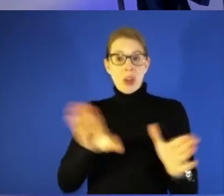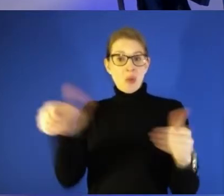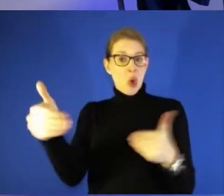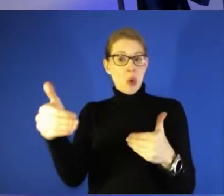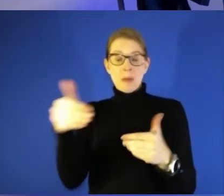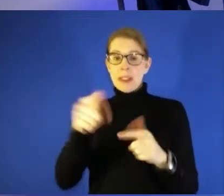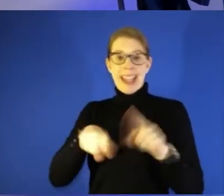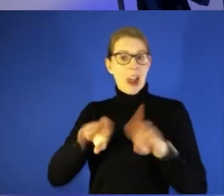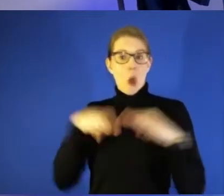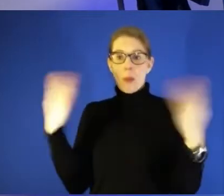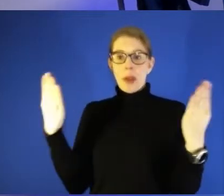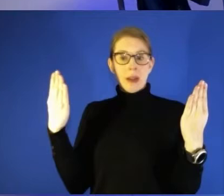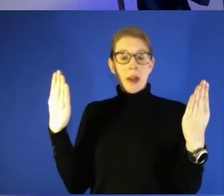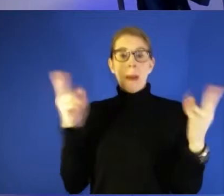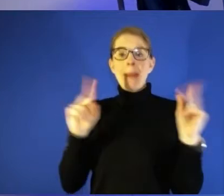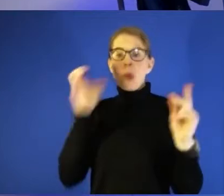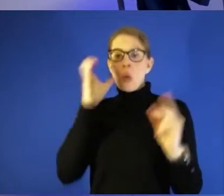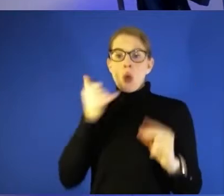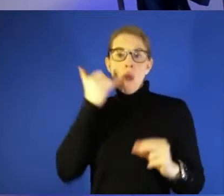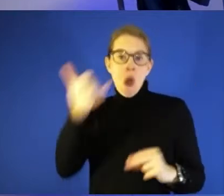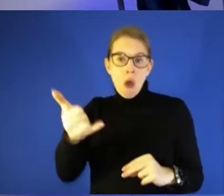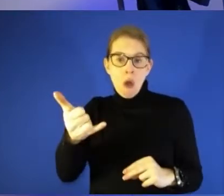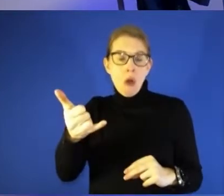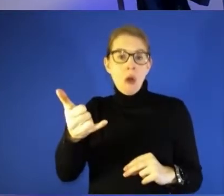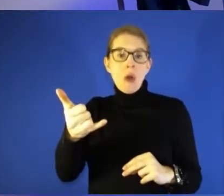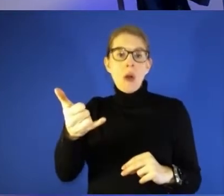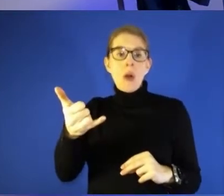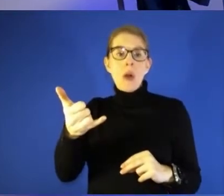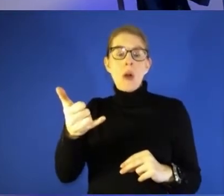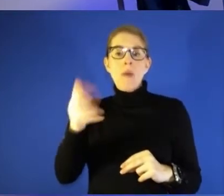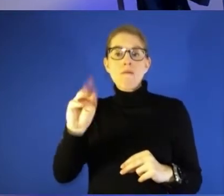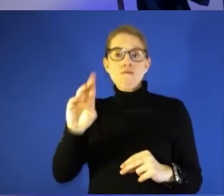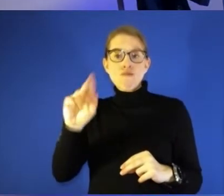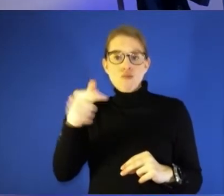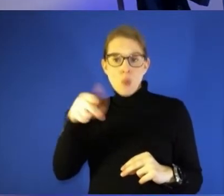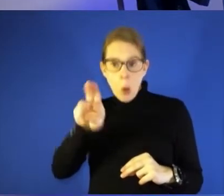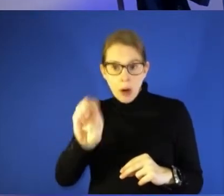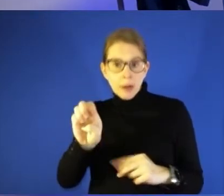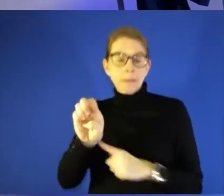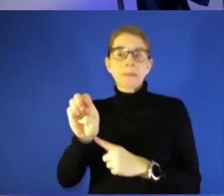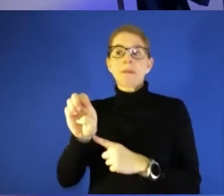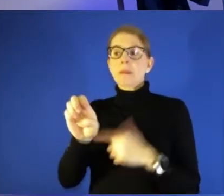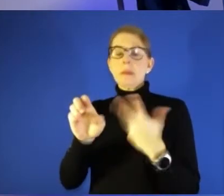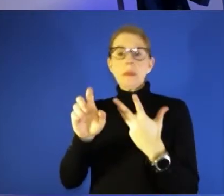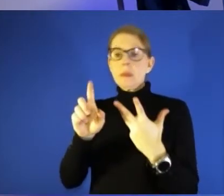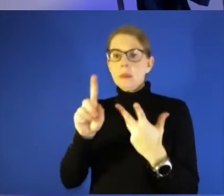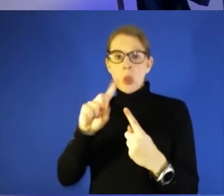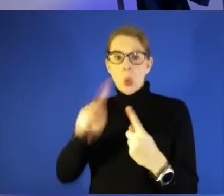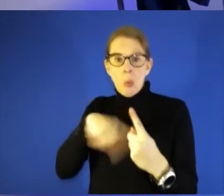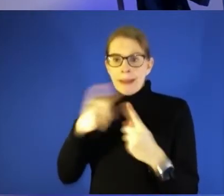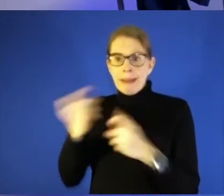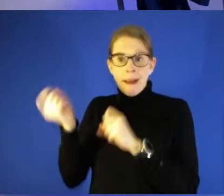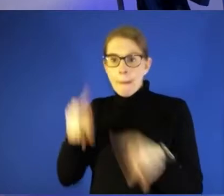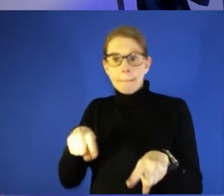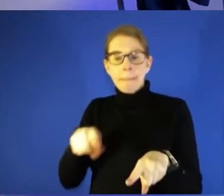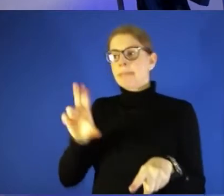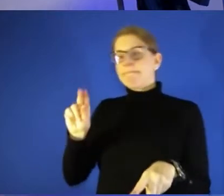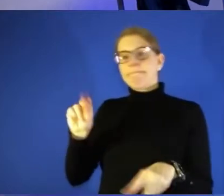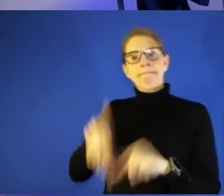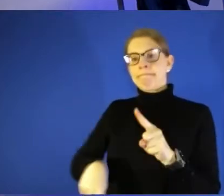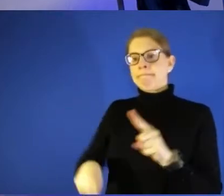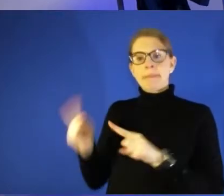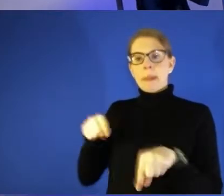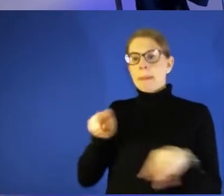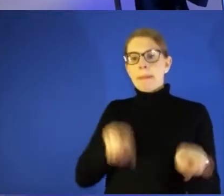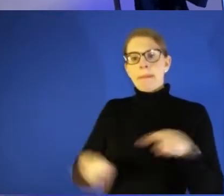saying people will call down there and, you know, want to find out, or when they'll be on their way to come see them, and they have to turn them away. But yeah, and that's